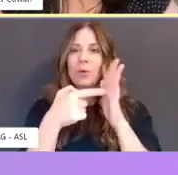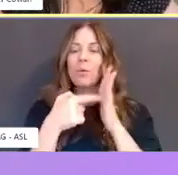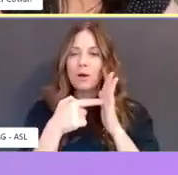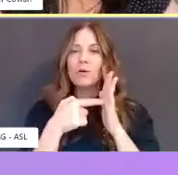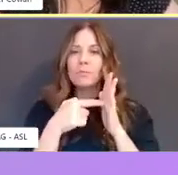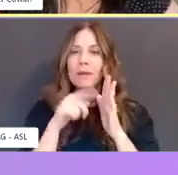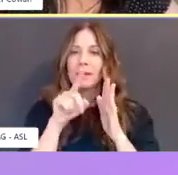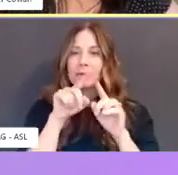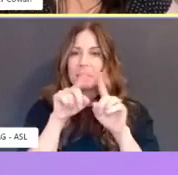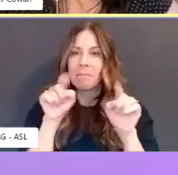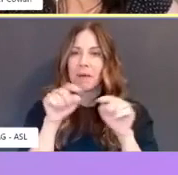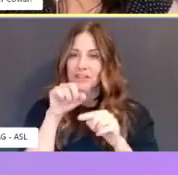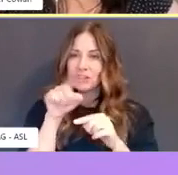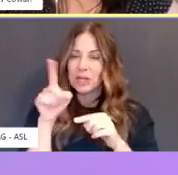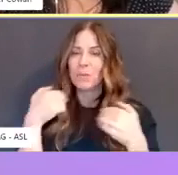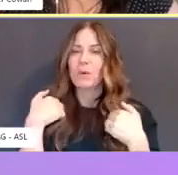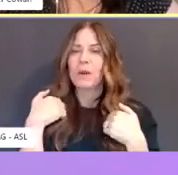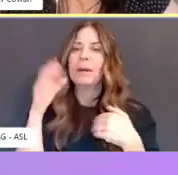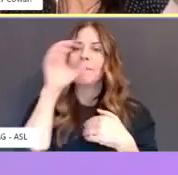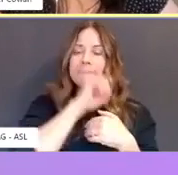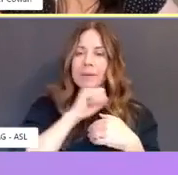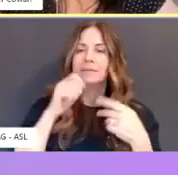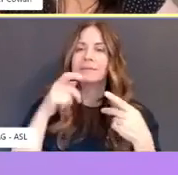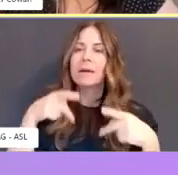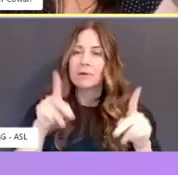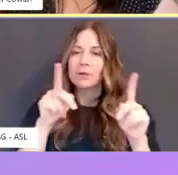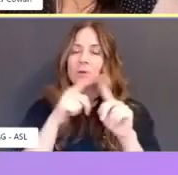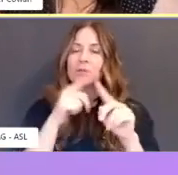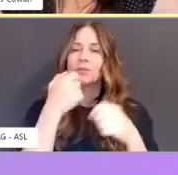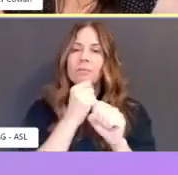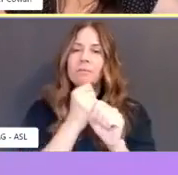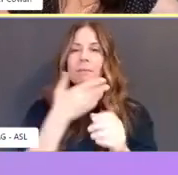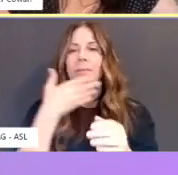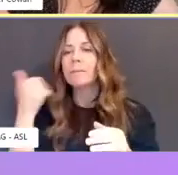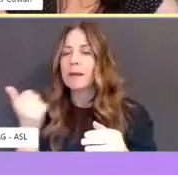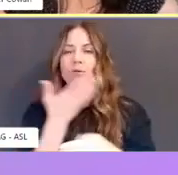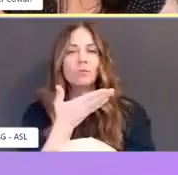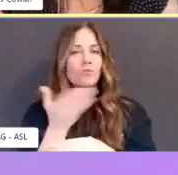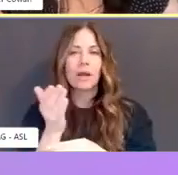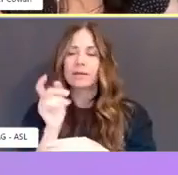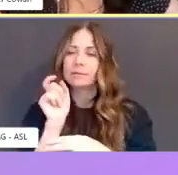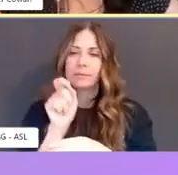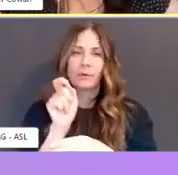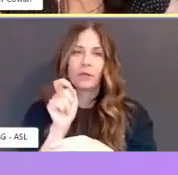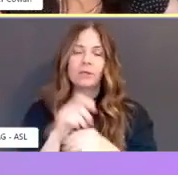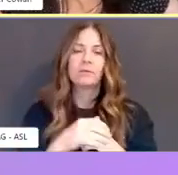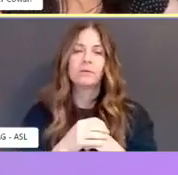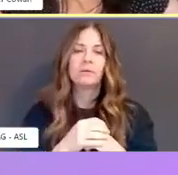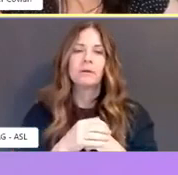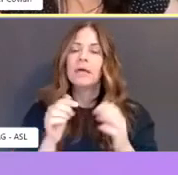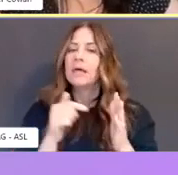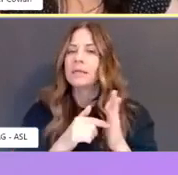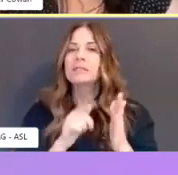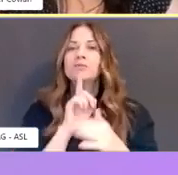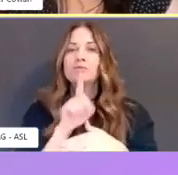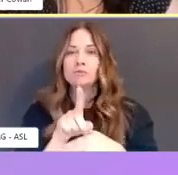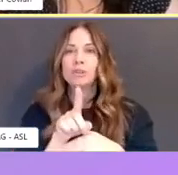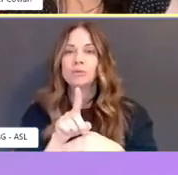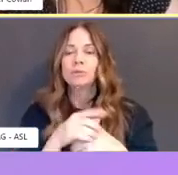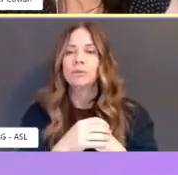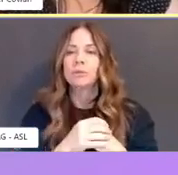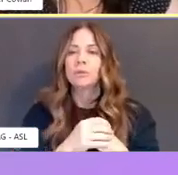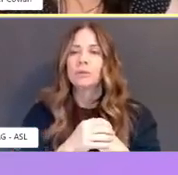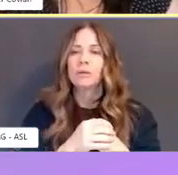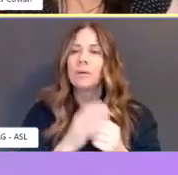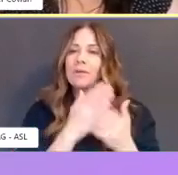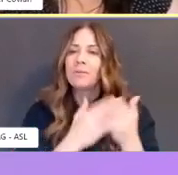check, we can miss opportunities to design better products and services, period. And this is absolutely true. But